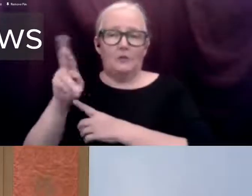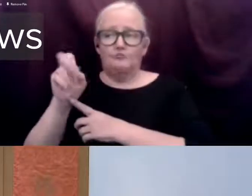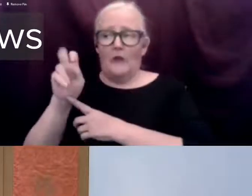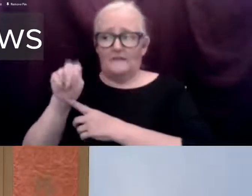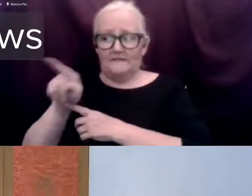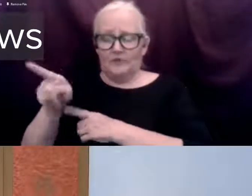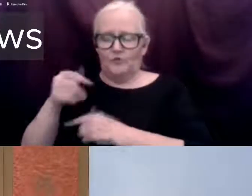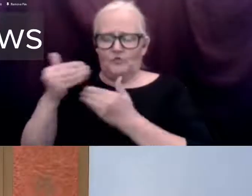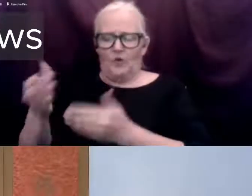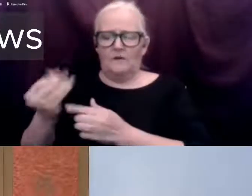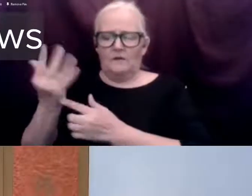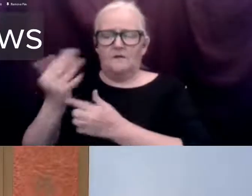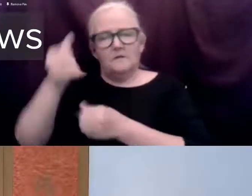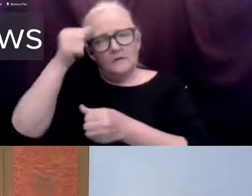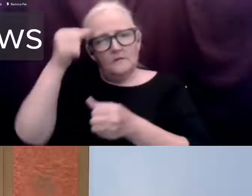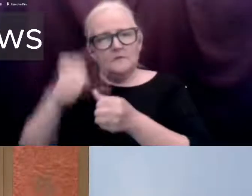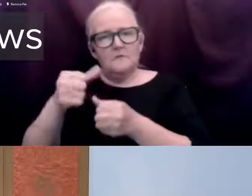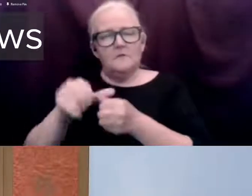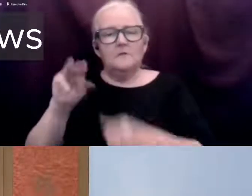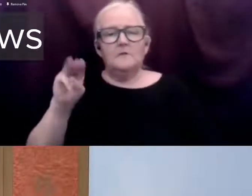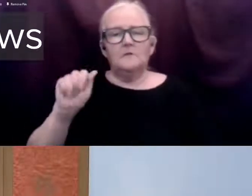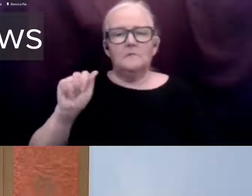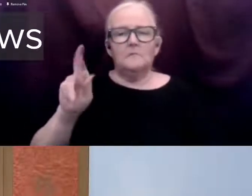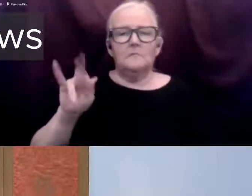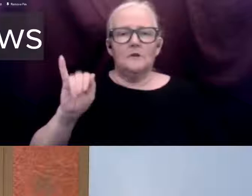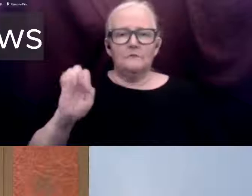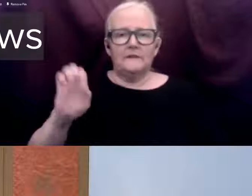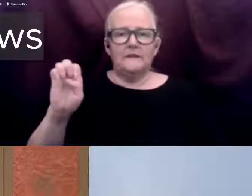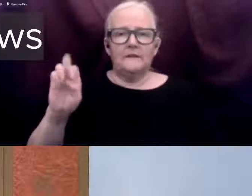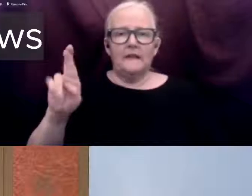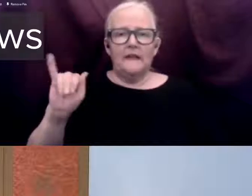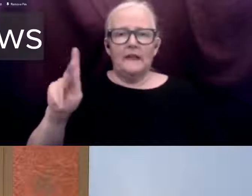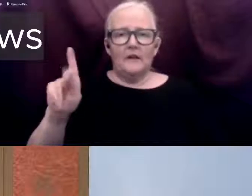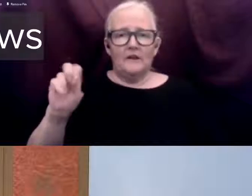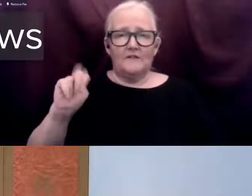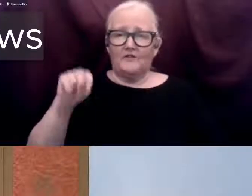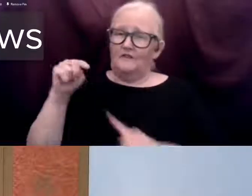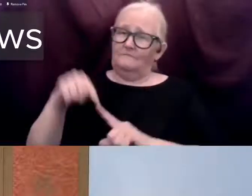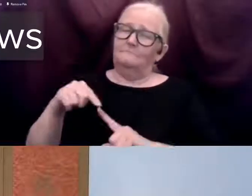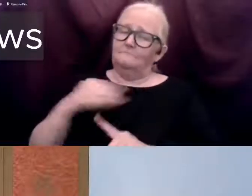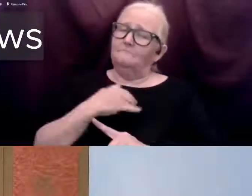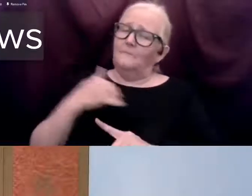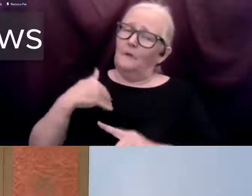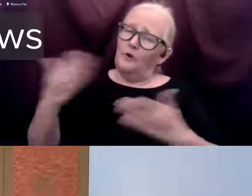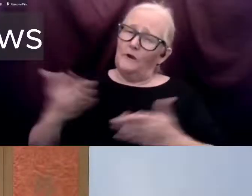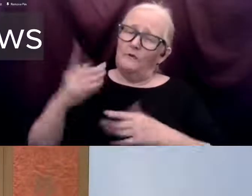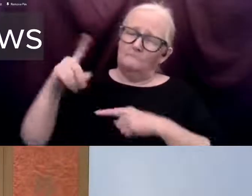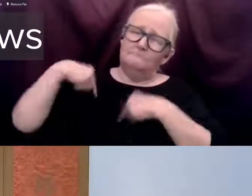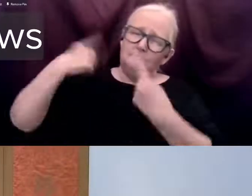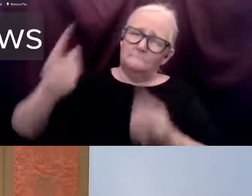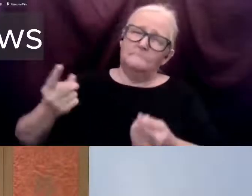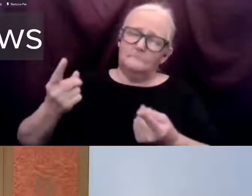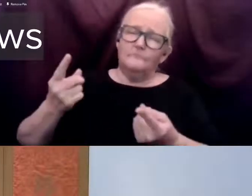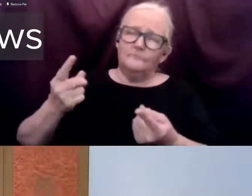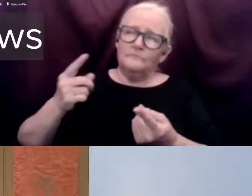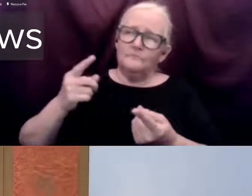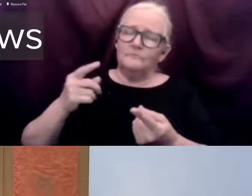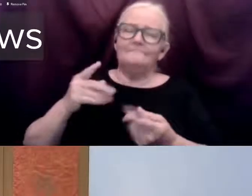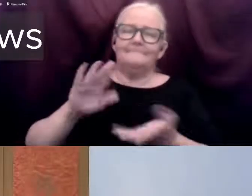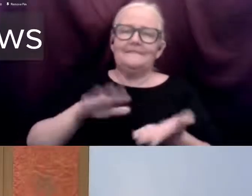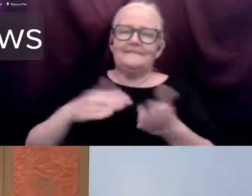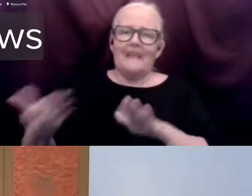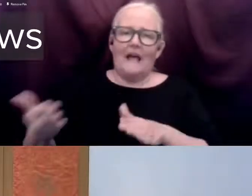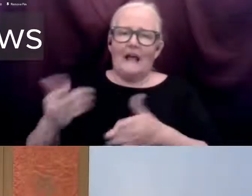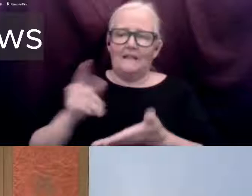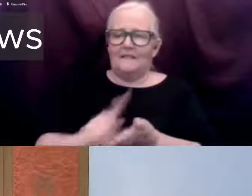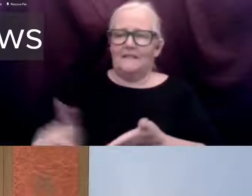Erickson, longtime member of UUCSS who died a week ago today. I did not have the privilege